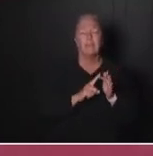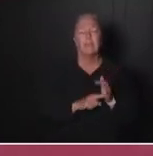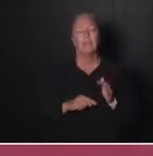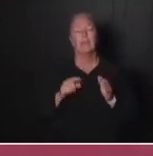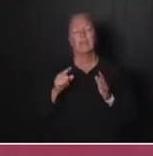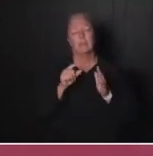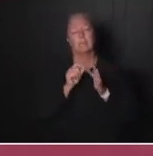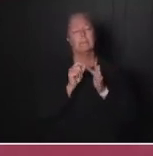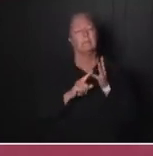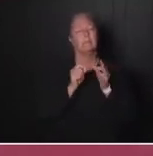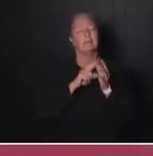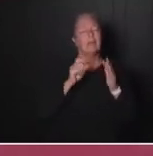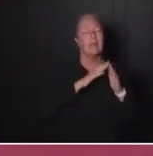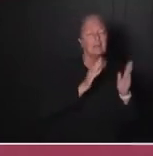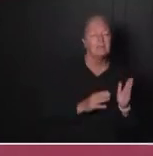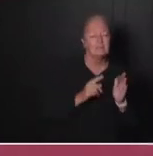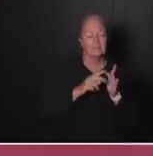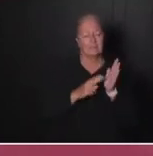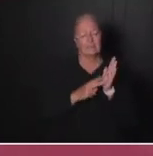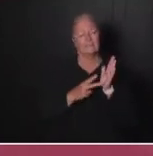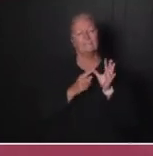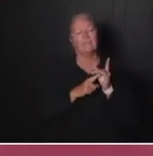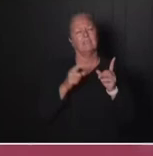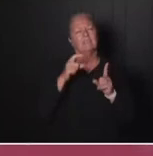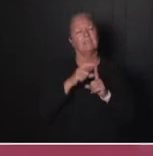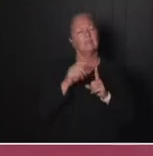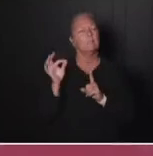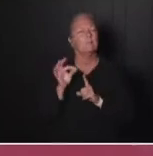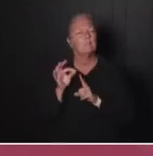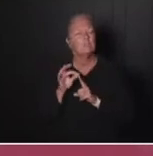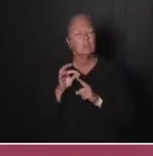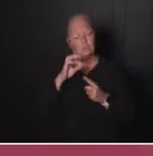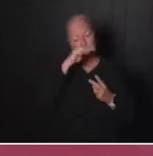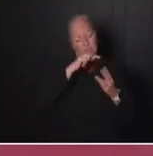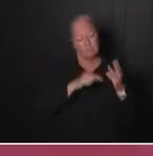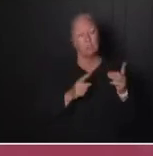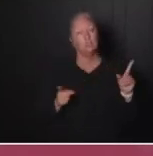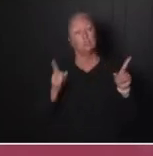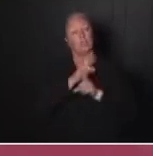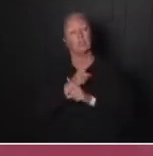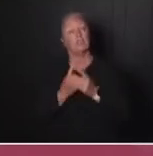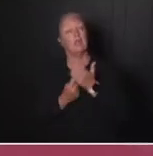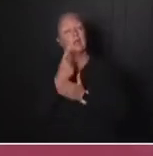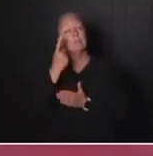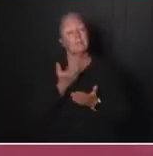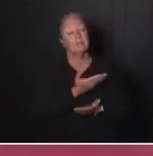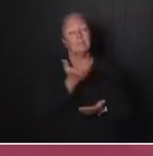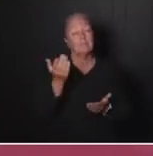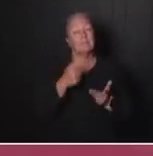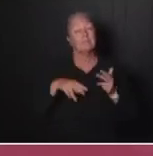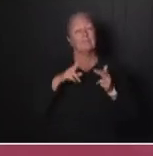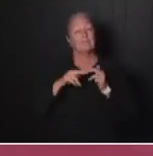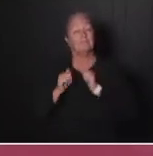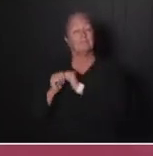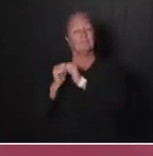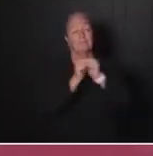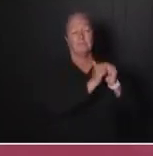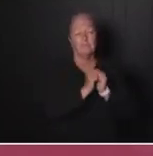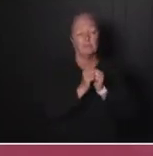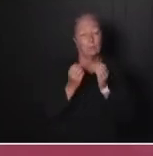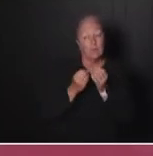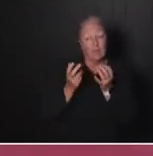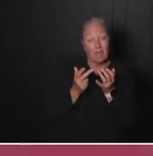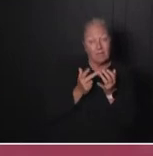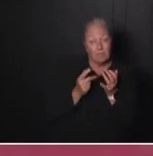the invalid pension. Change in society happens when we work cooperatively with others to get